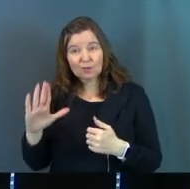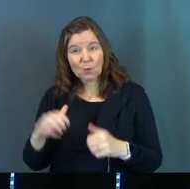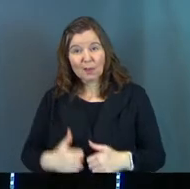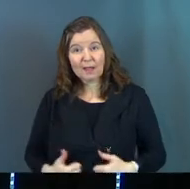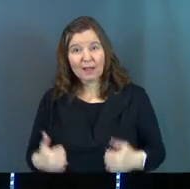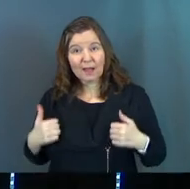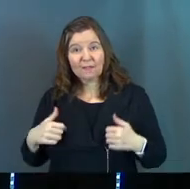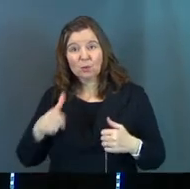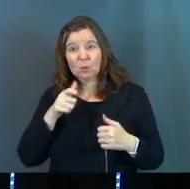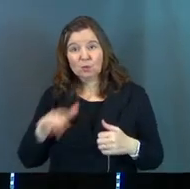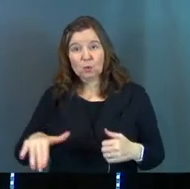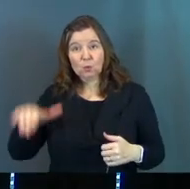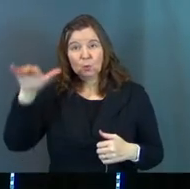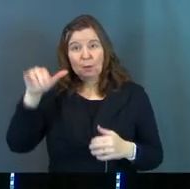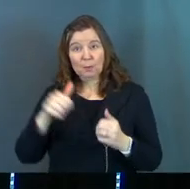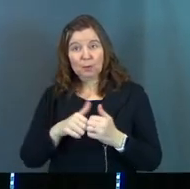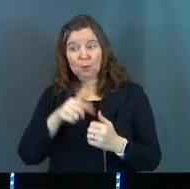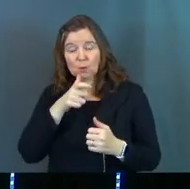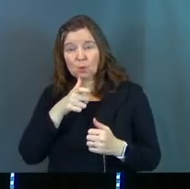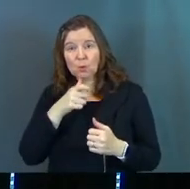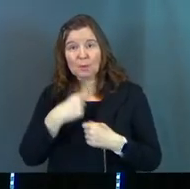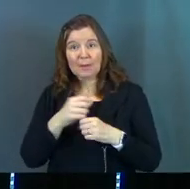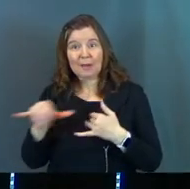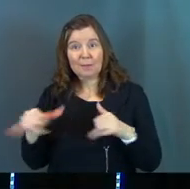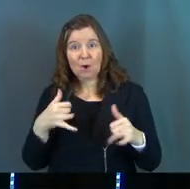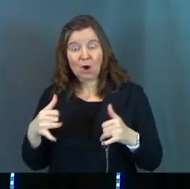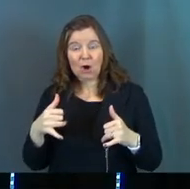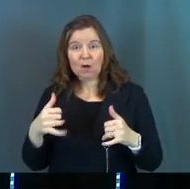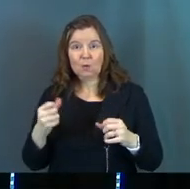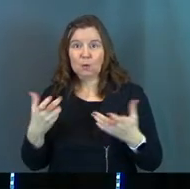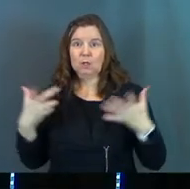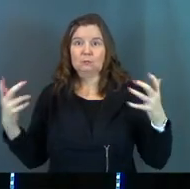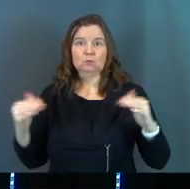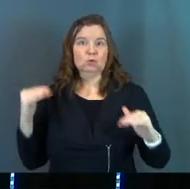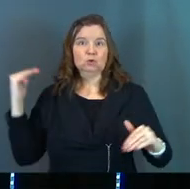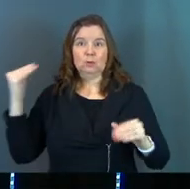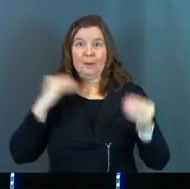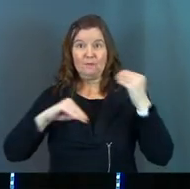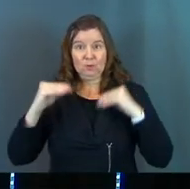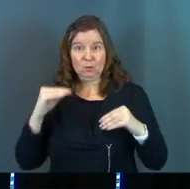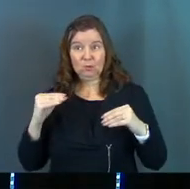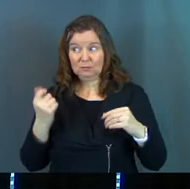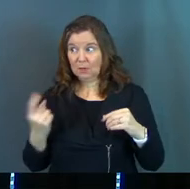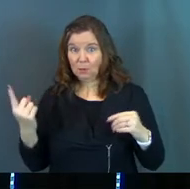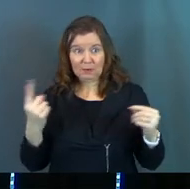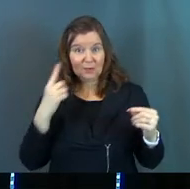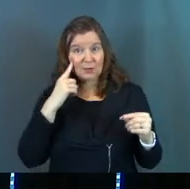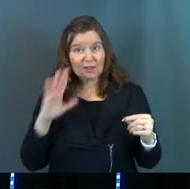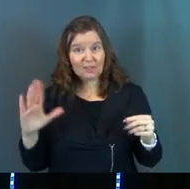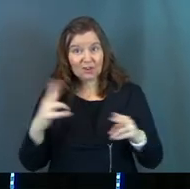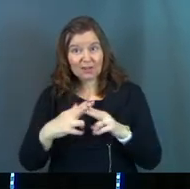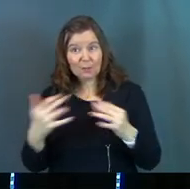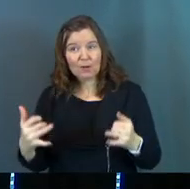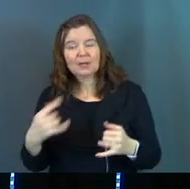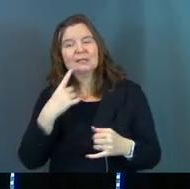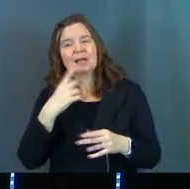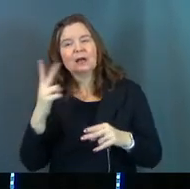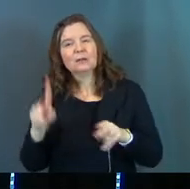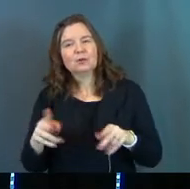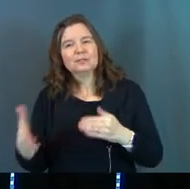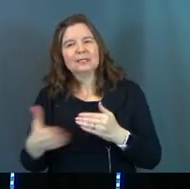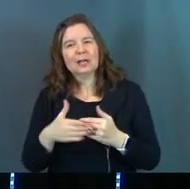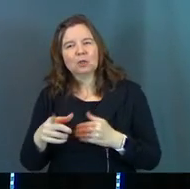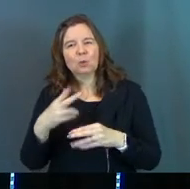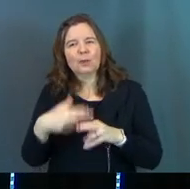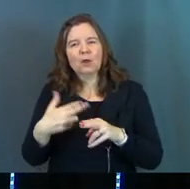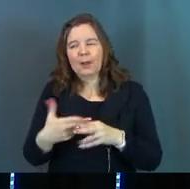your life who you grew up with who threw parties like that with way too much food? Anybody? Can you think of their name right now? Tell the person next to you